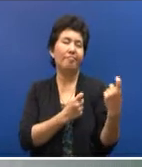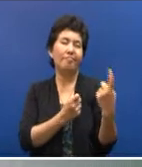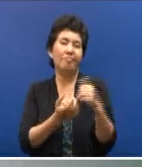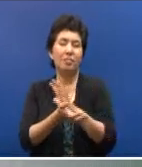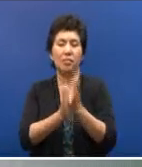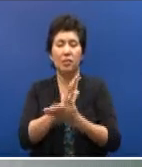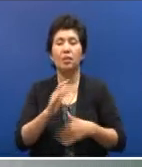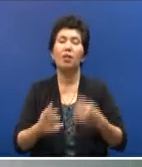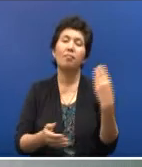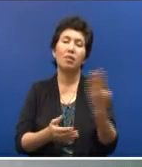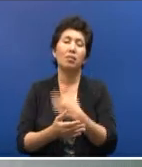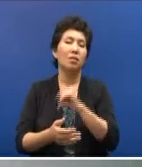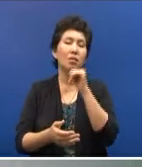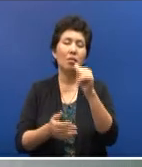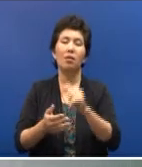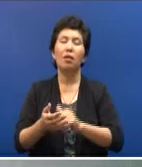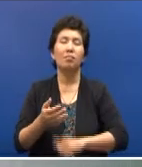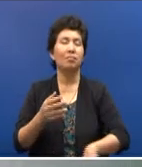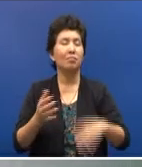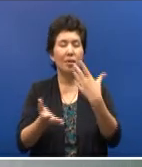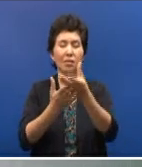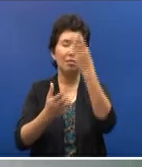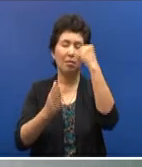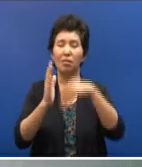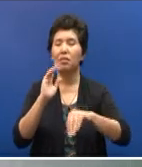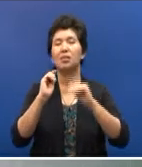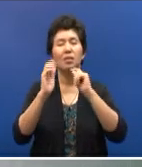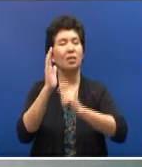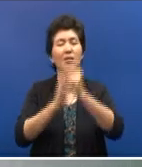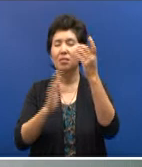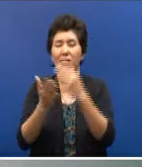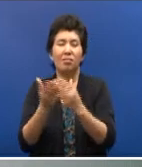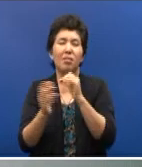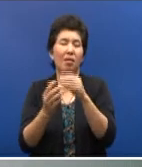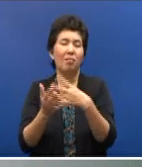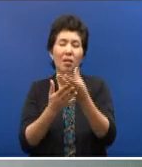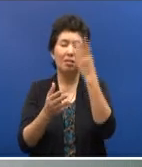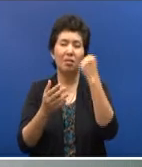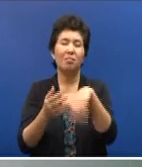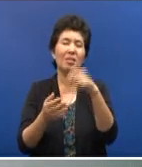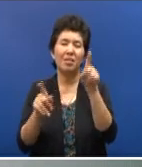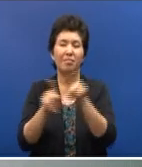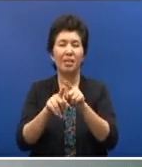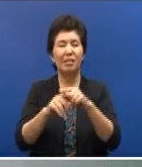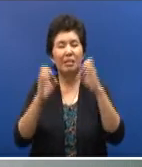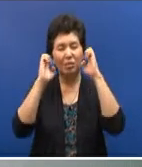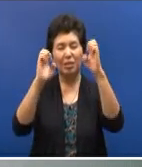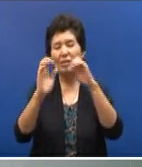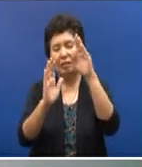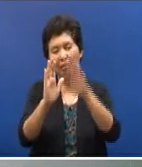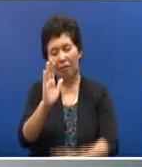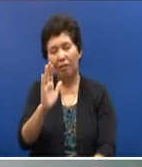And they are usually not very well educated, okay, if at all. And illiteracy is not uncommon among